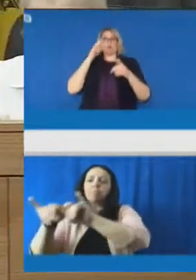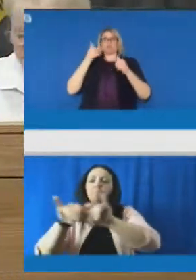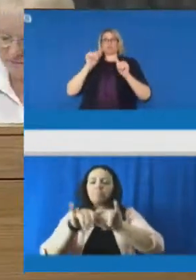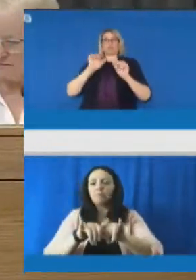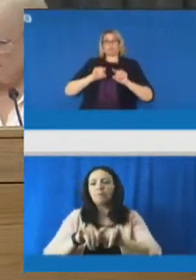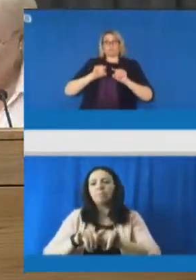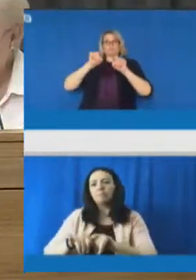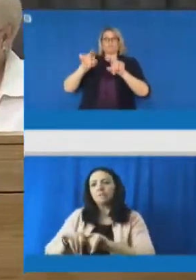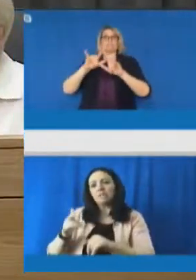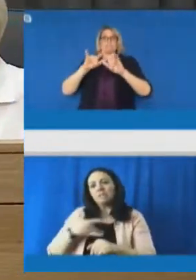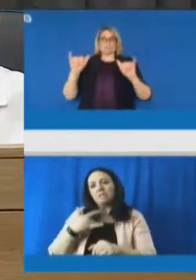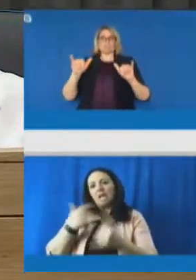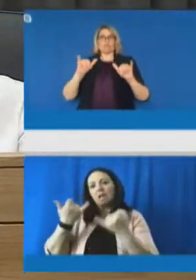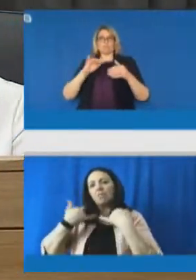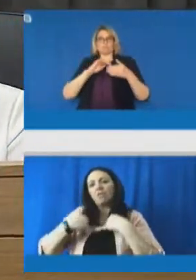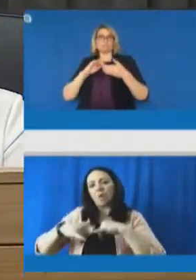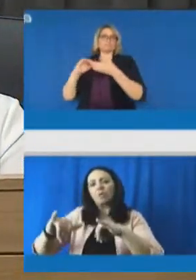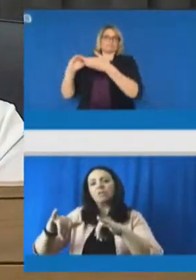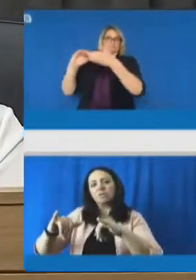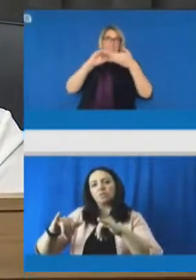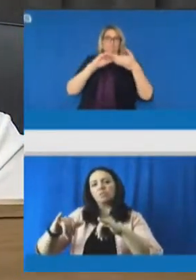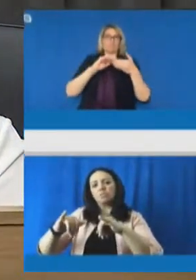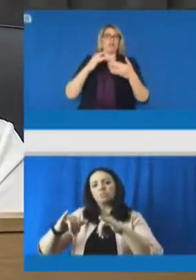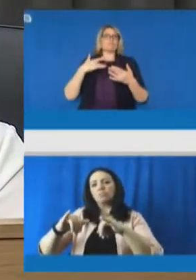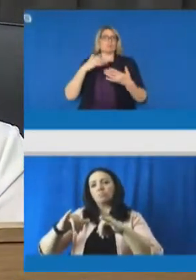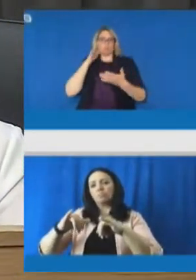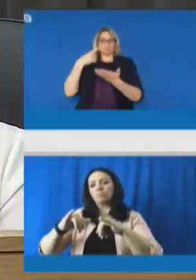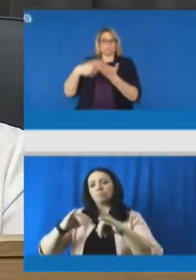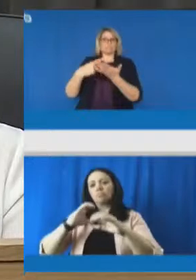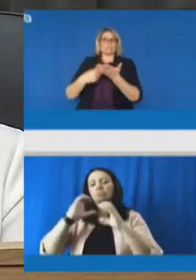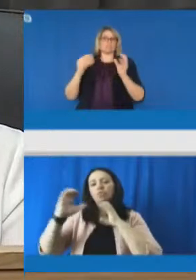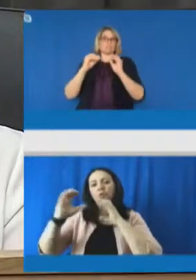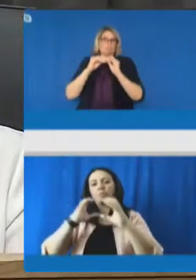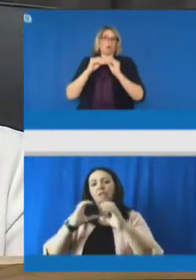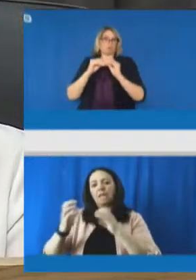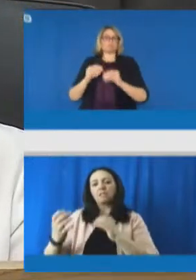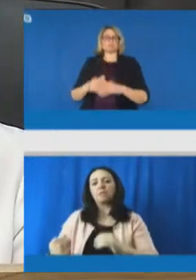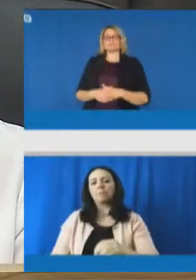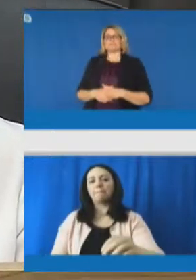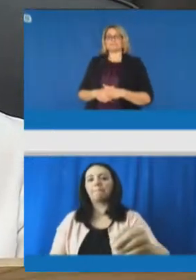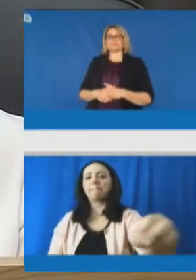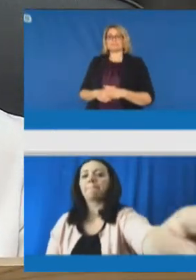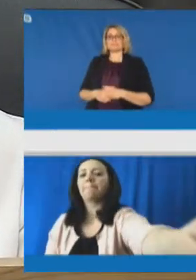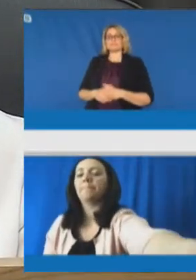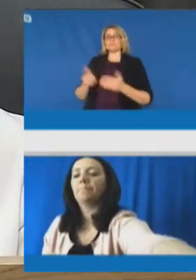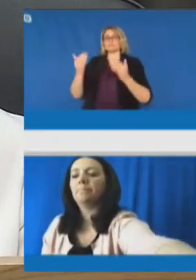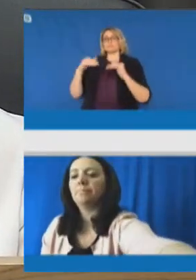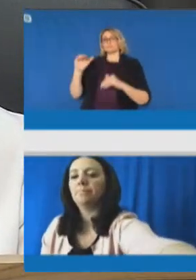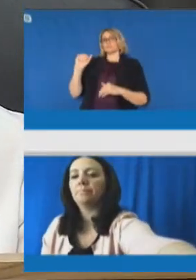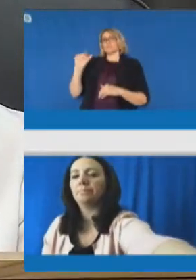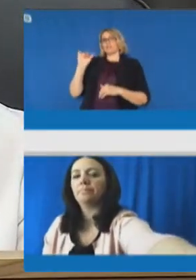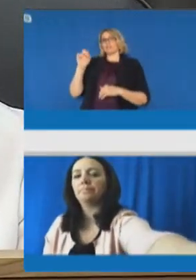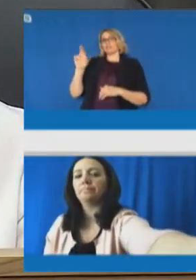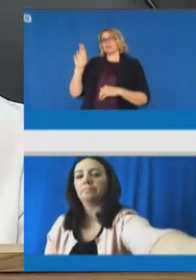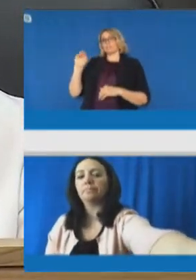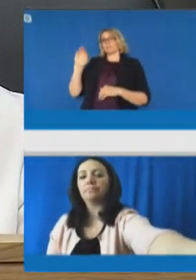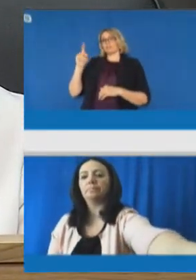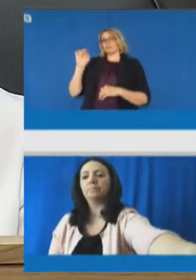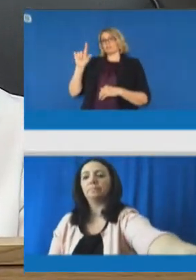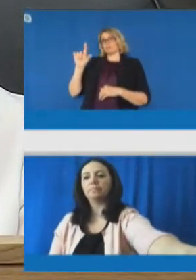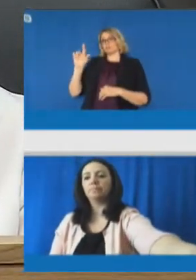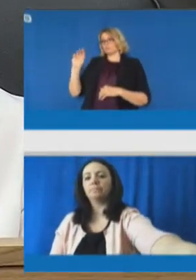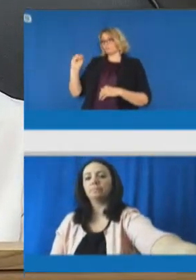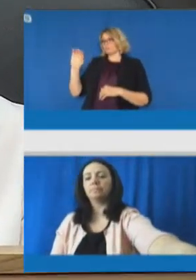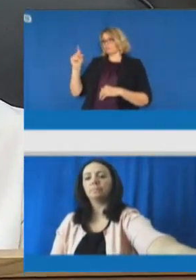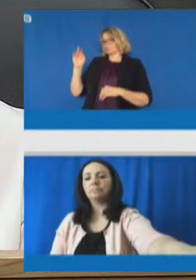sometime about the end of March. I was just wondering if that, and then sort of just following up with what Ms. Hogarth was